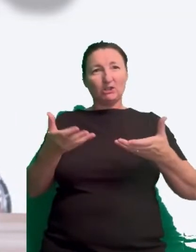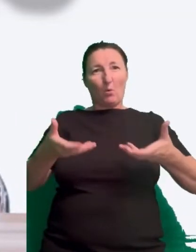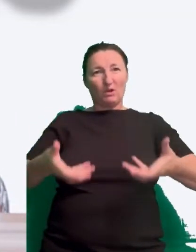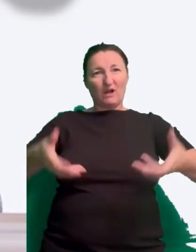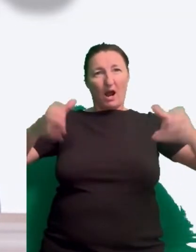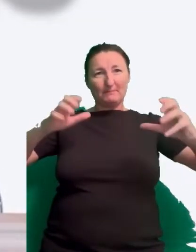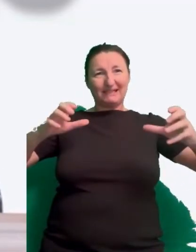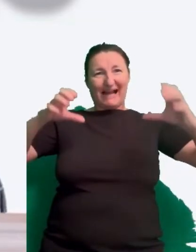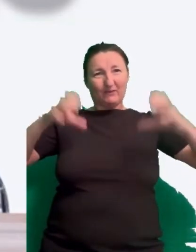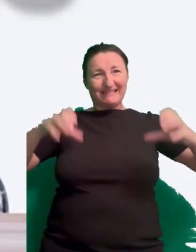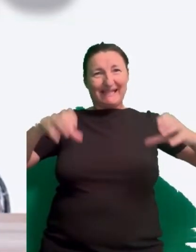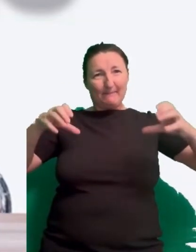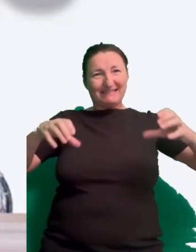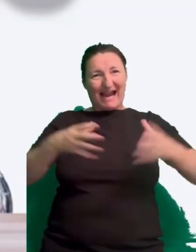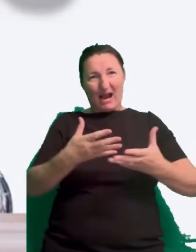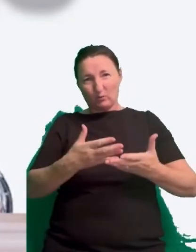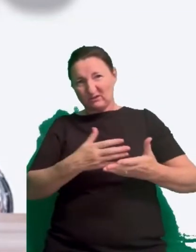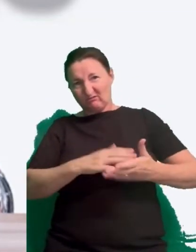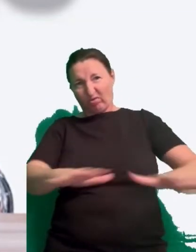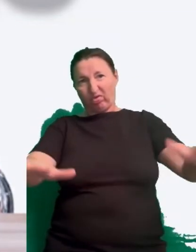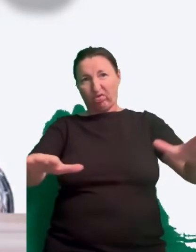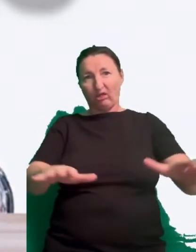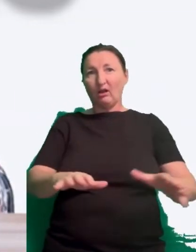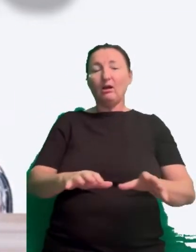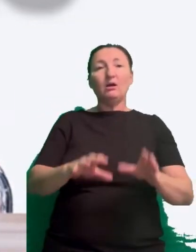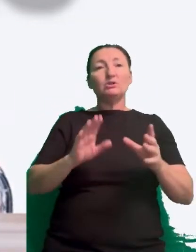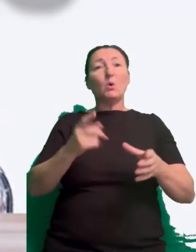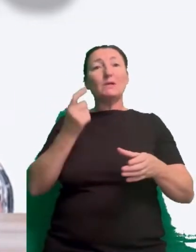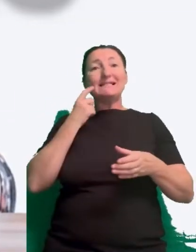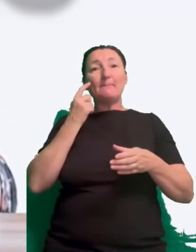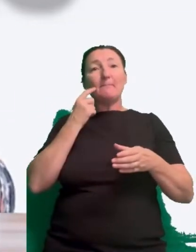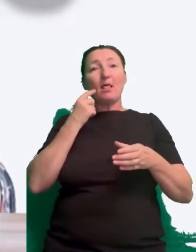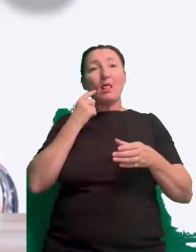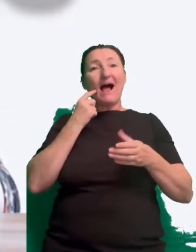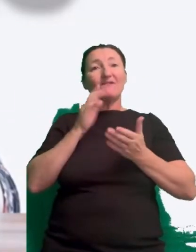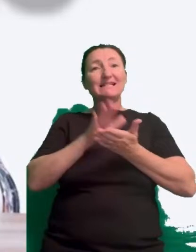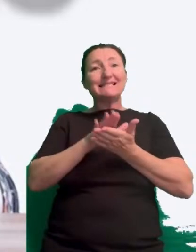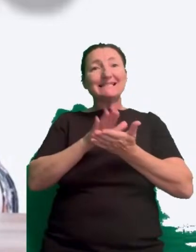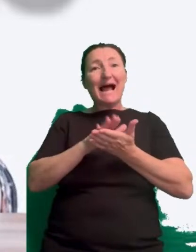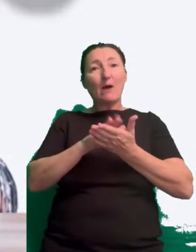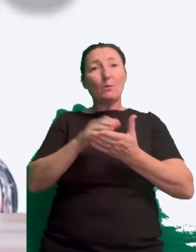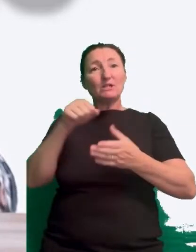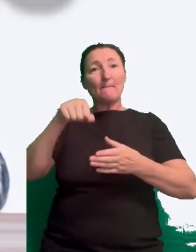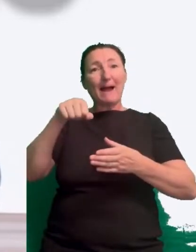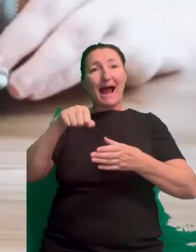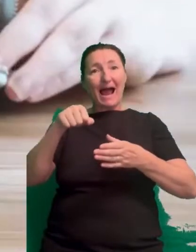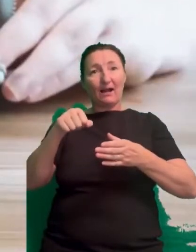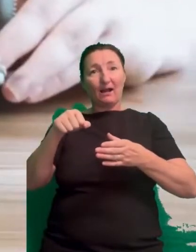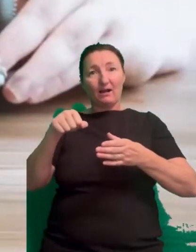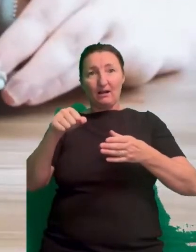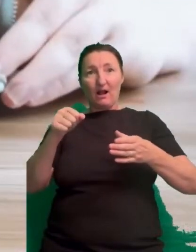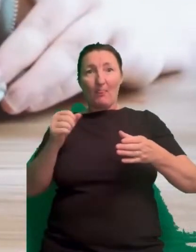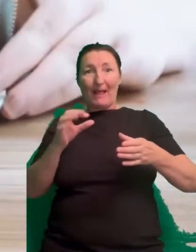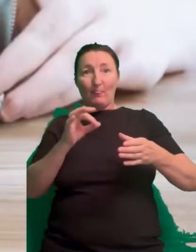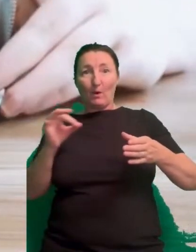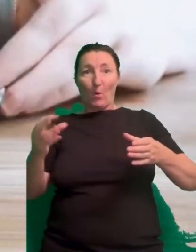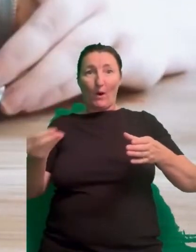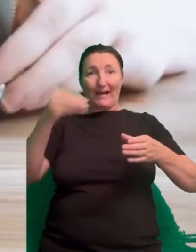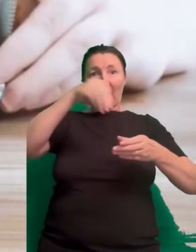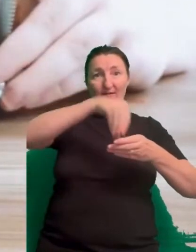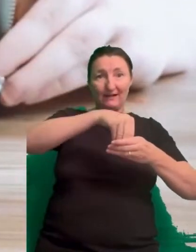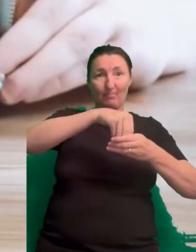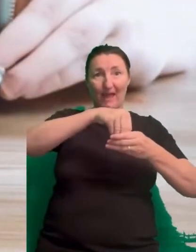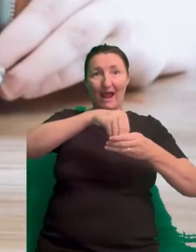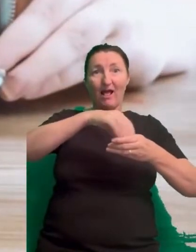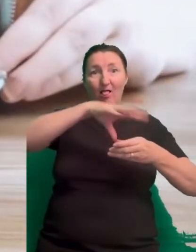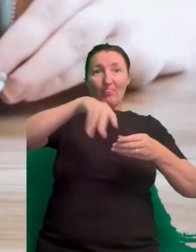upside down and let everything fall out. So really simply, I just put a sandwich bag in the coin section. You can pull it out and then you can tip your coins out, or you